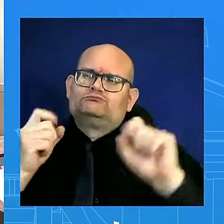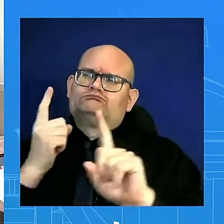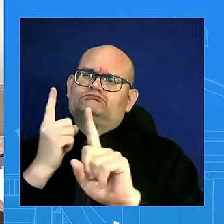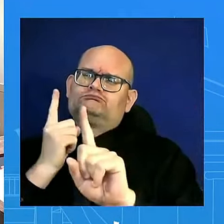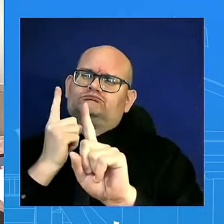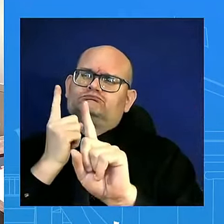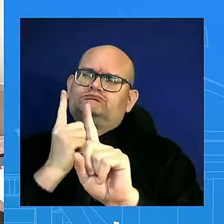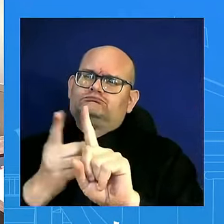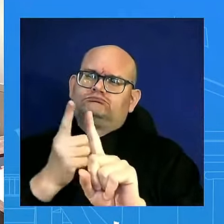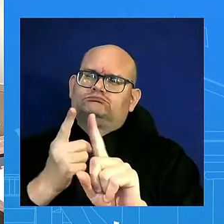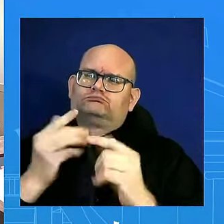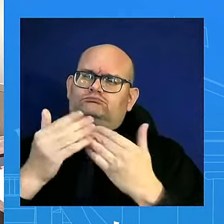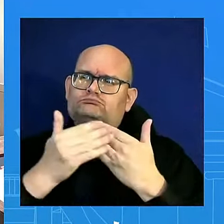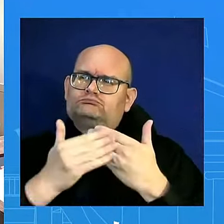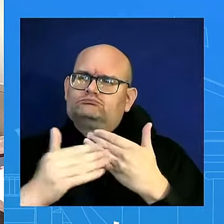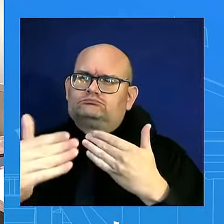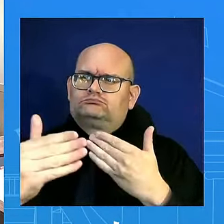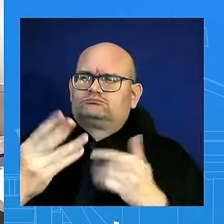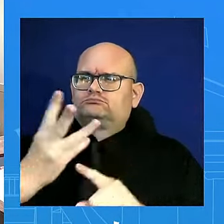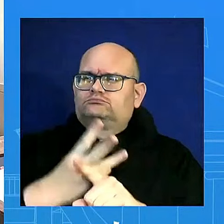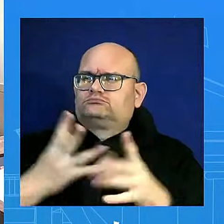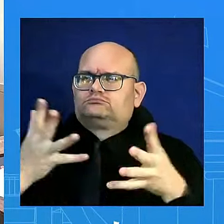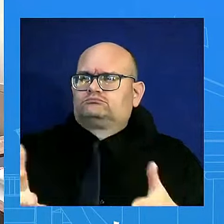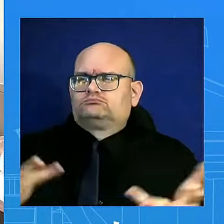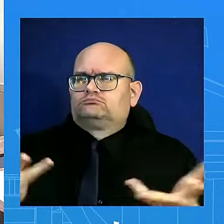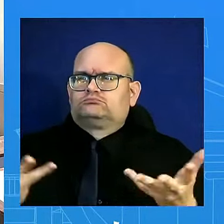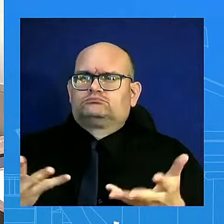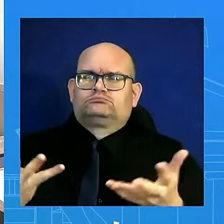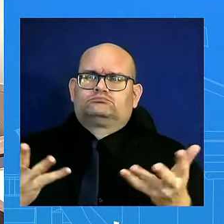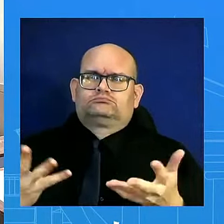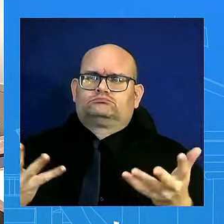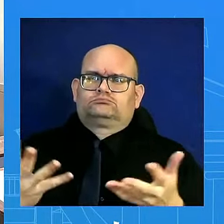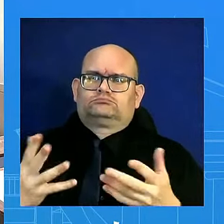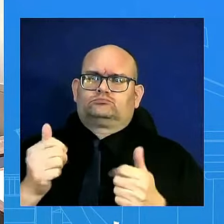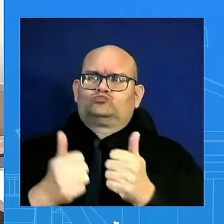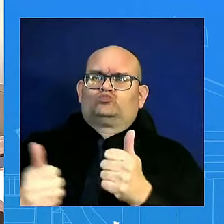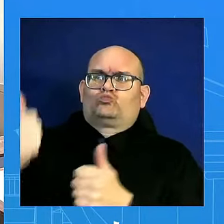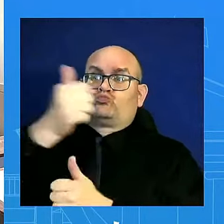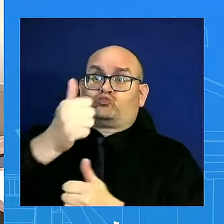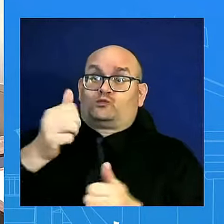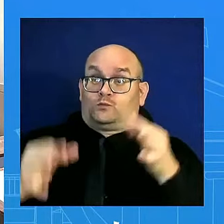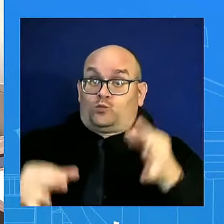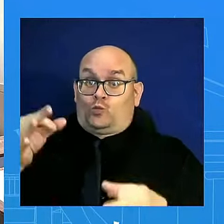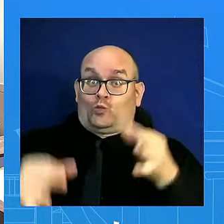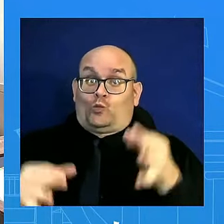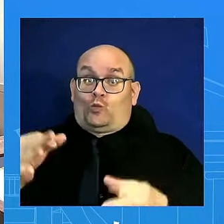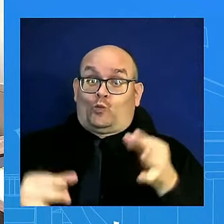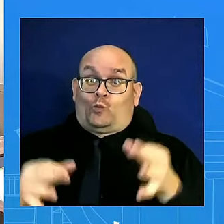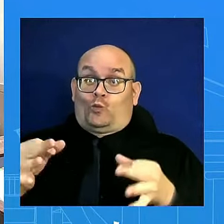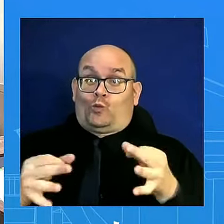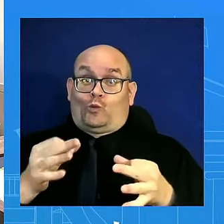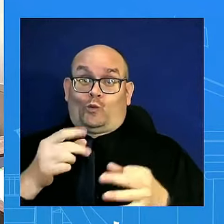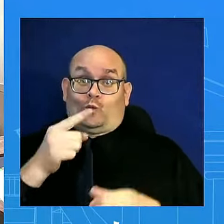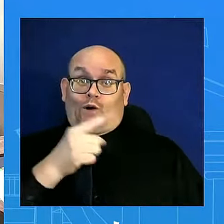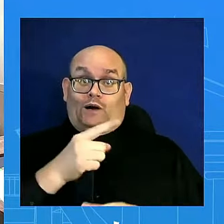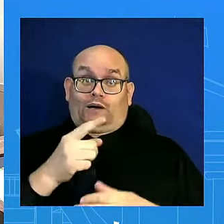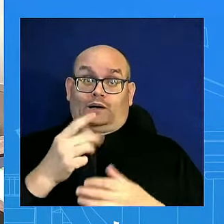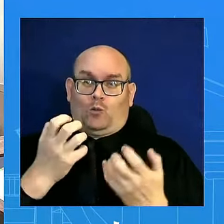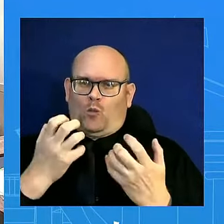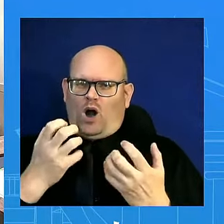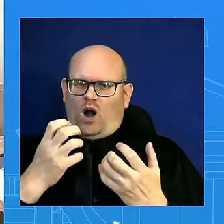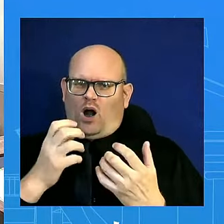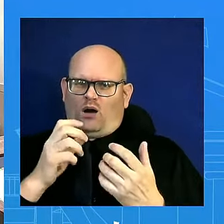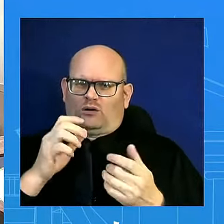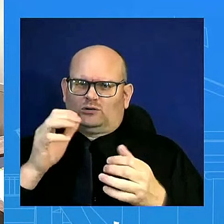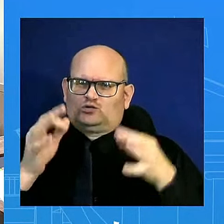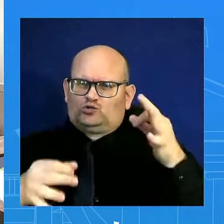Court reform or restructuring, however you want to term it. At the weekend, Justice Gorsuch said in a TV interview,